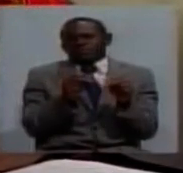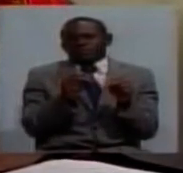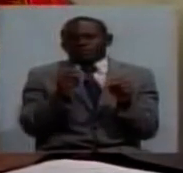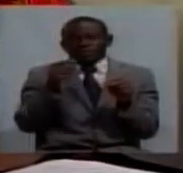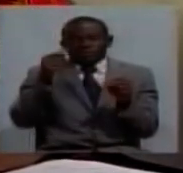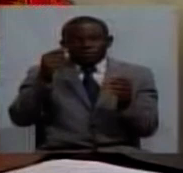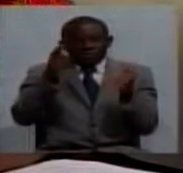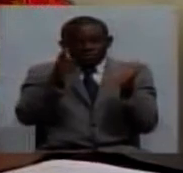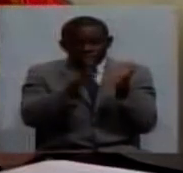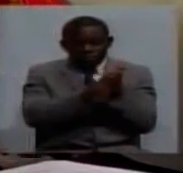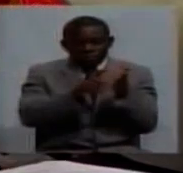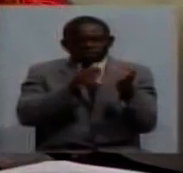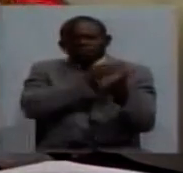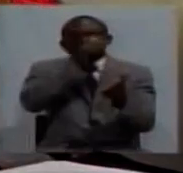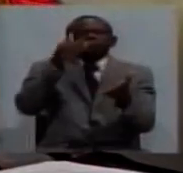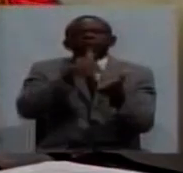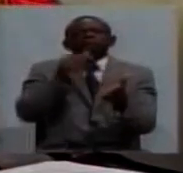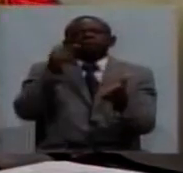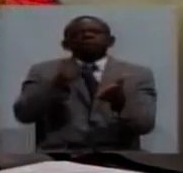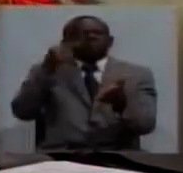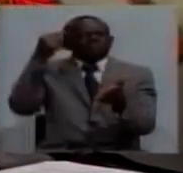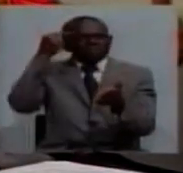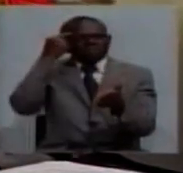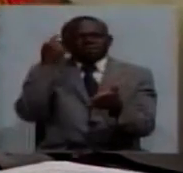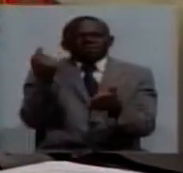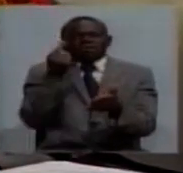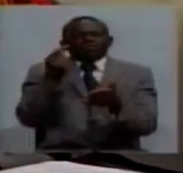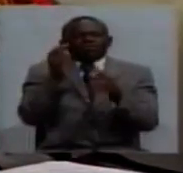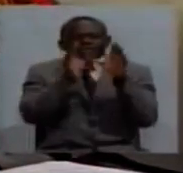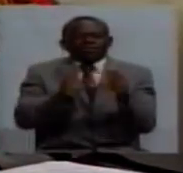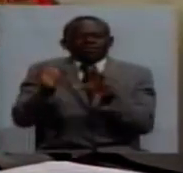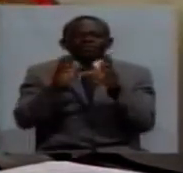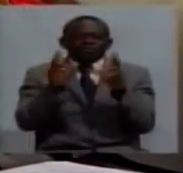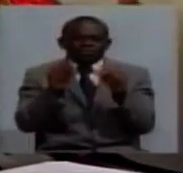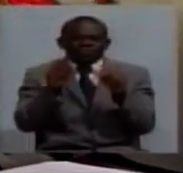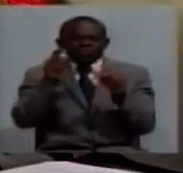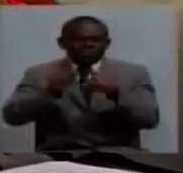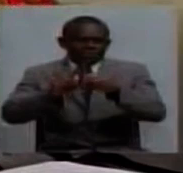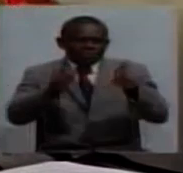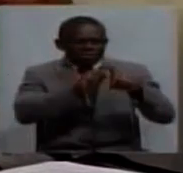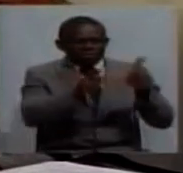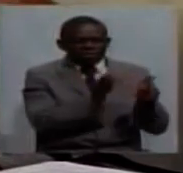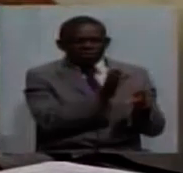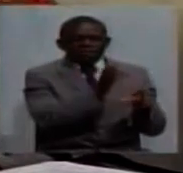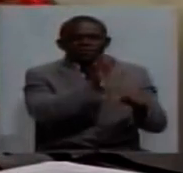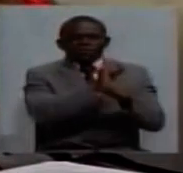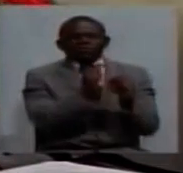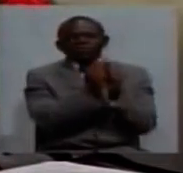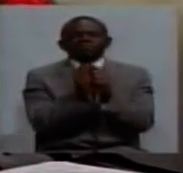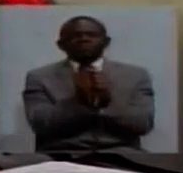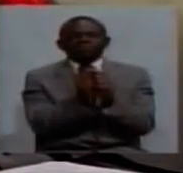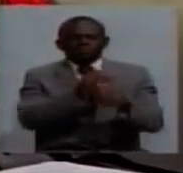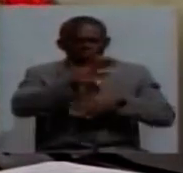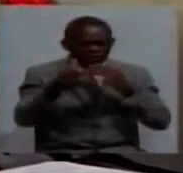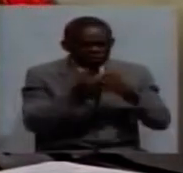the only one that will do it. I think for me, this multi-sectoral approach, integrated, making everybody